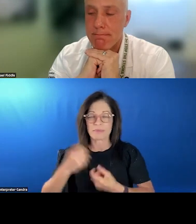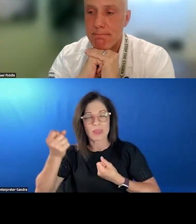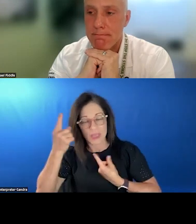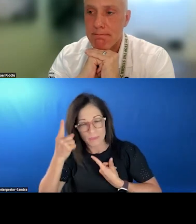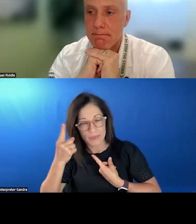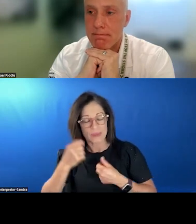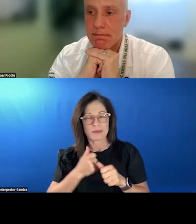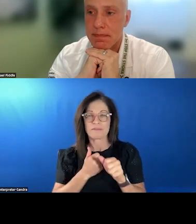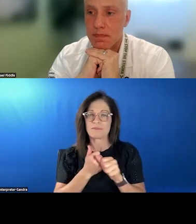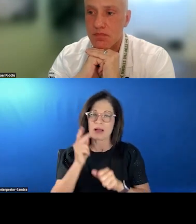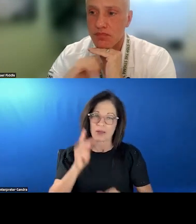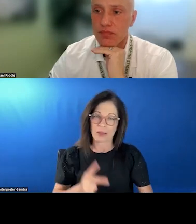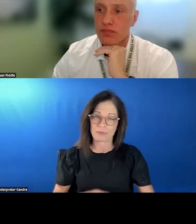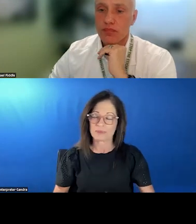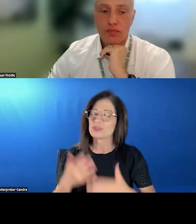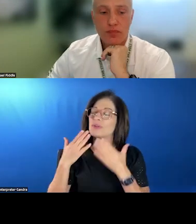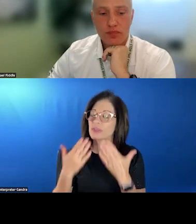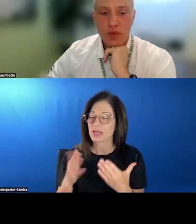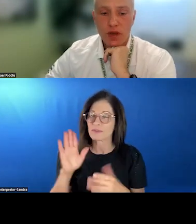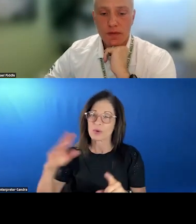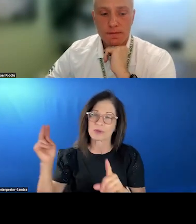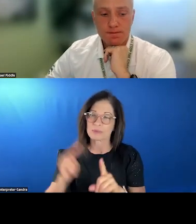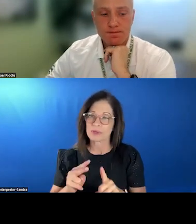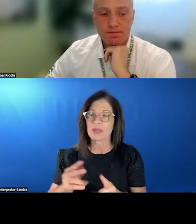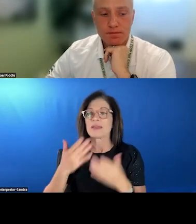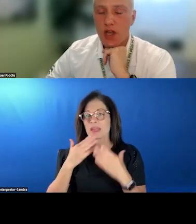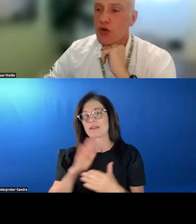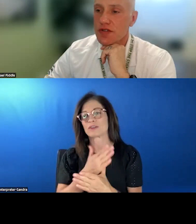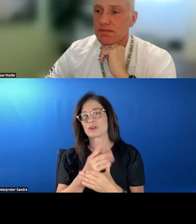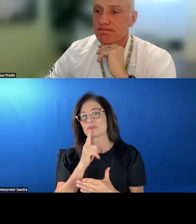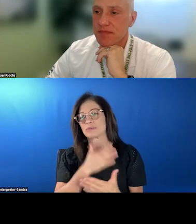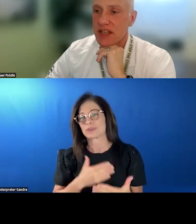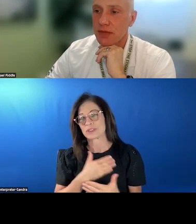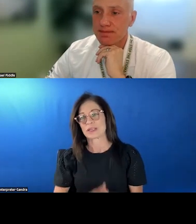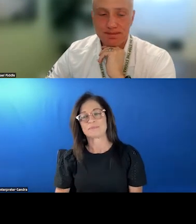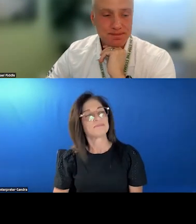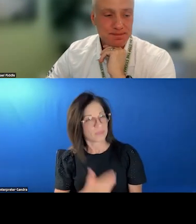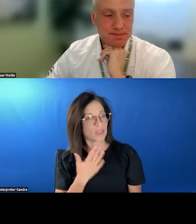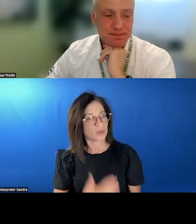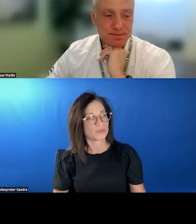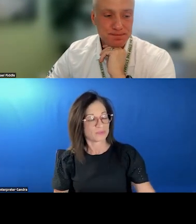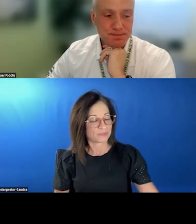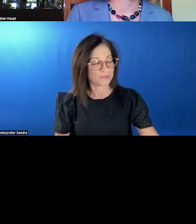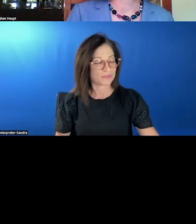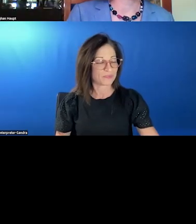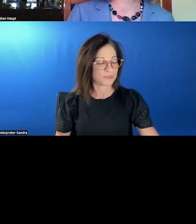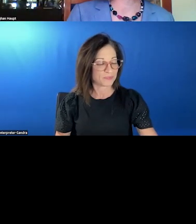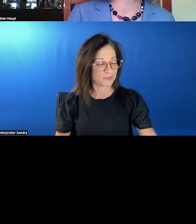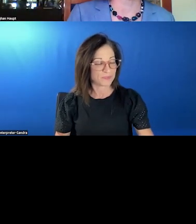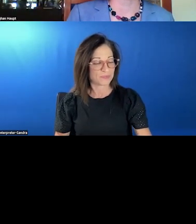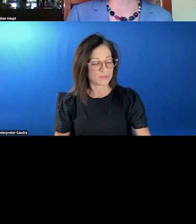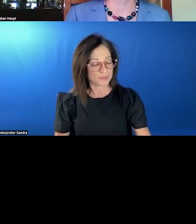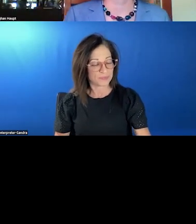follow-up. So thank you for your perspective. Thank you for sharing. Really appreciate it. Thank you. Great. We're now